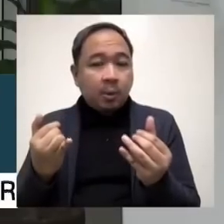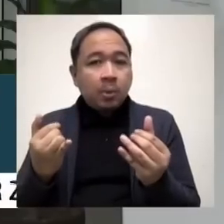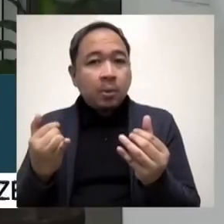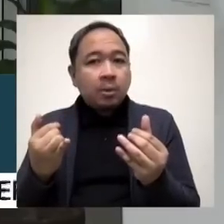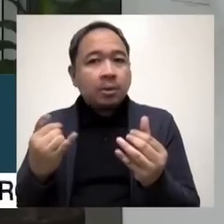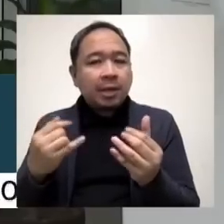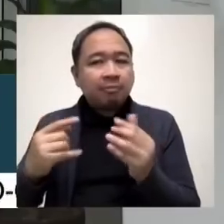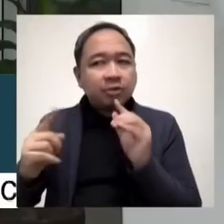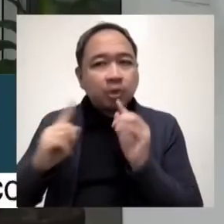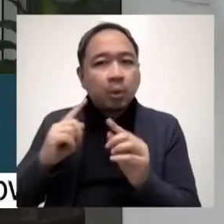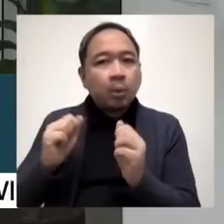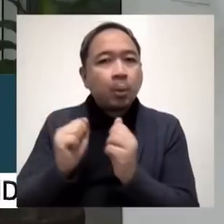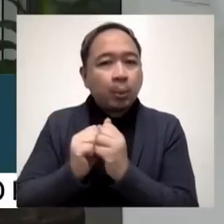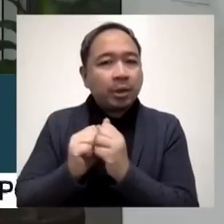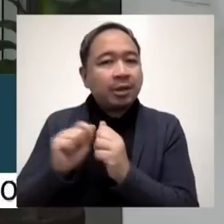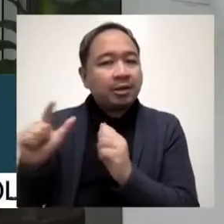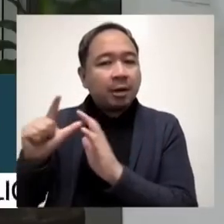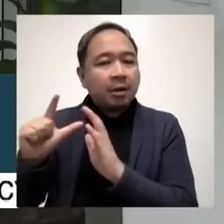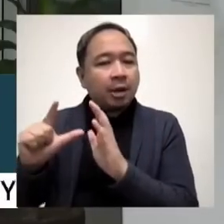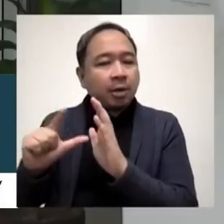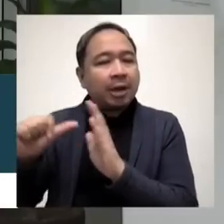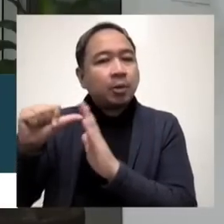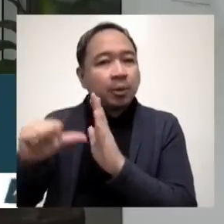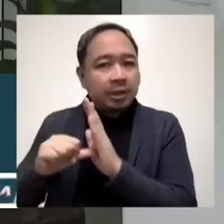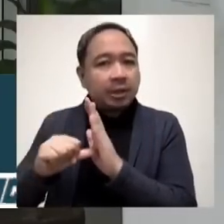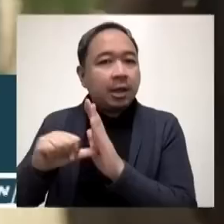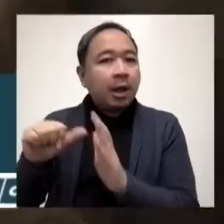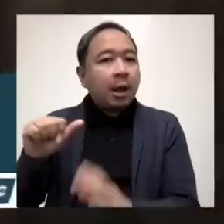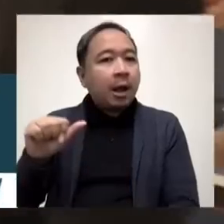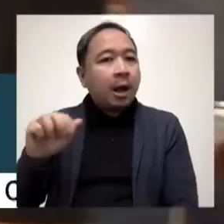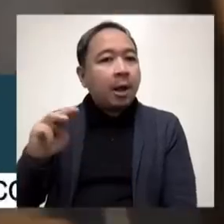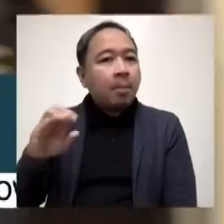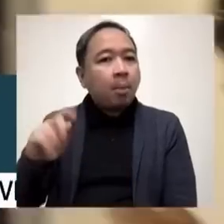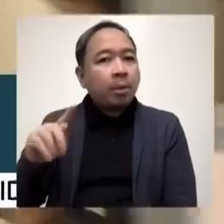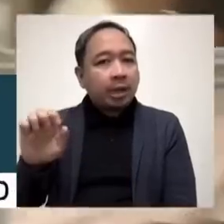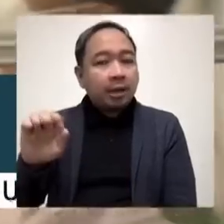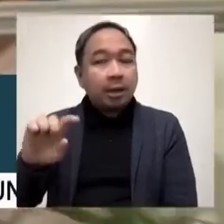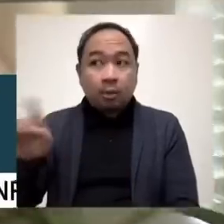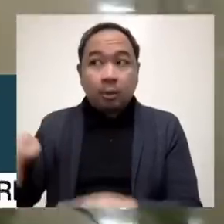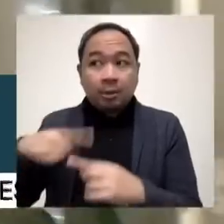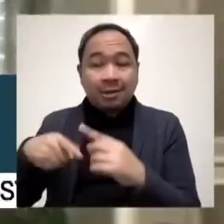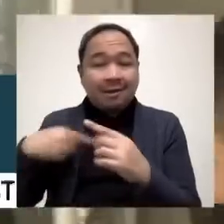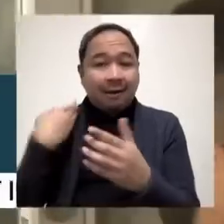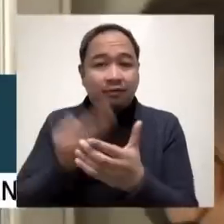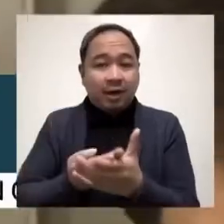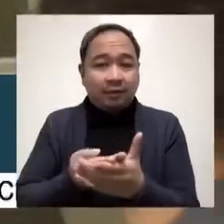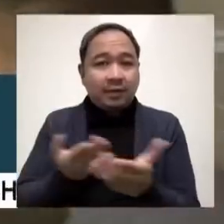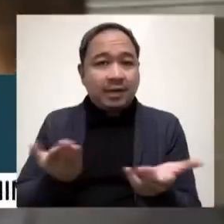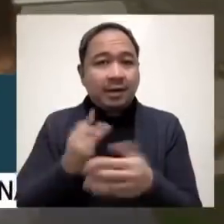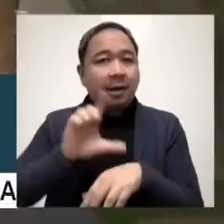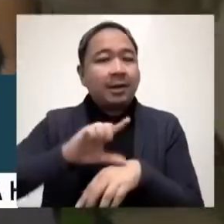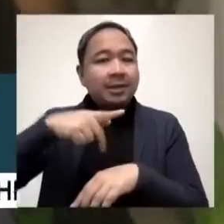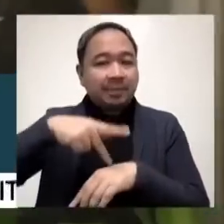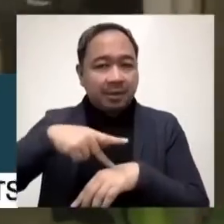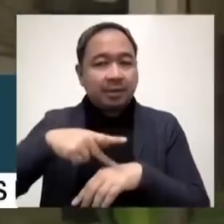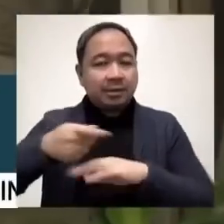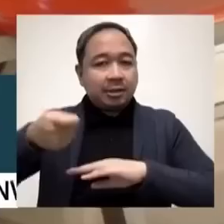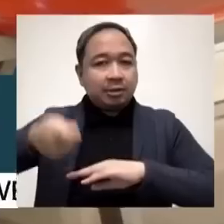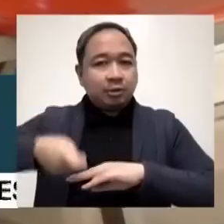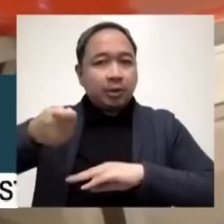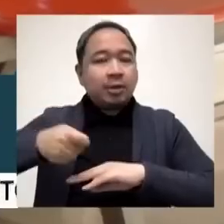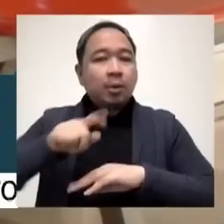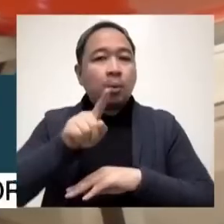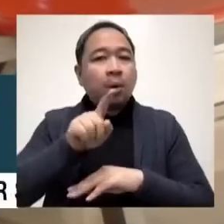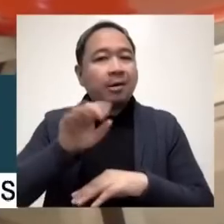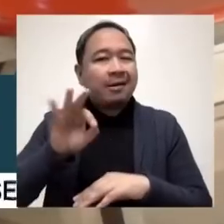Belmonte, when he arrived here at the Las Piñas RTC Branch 197 earlier, that